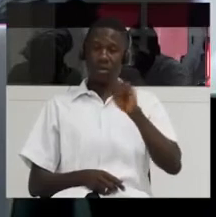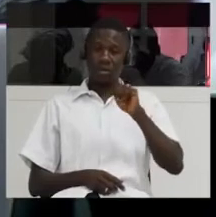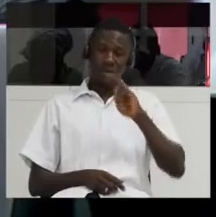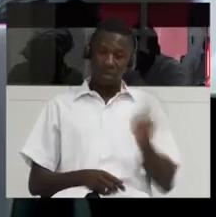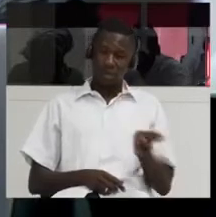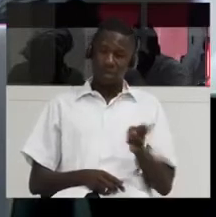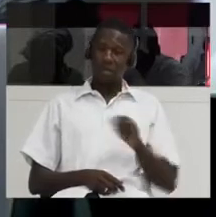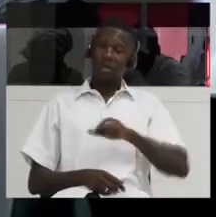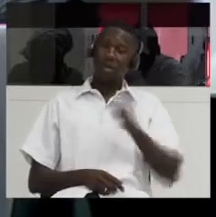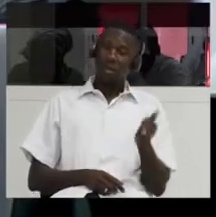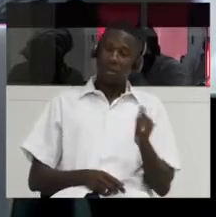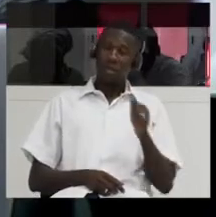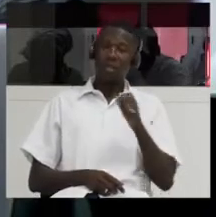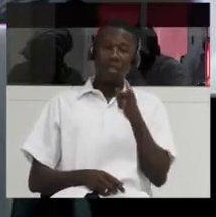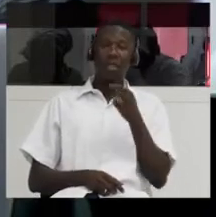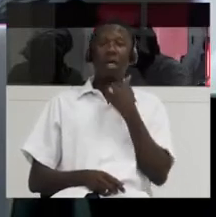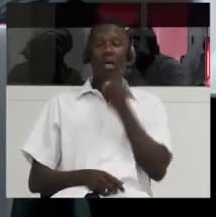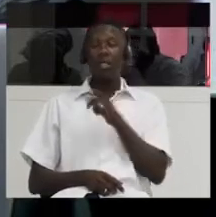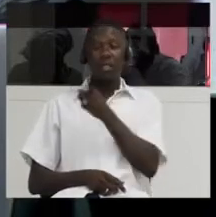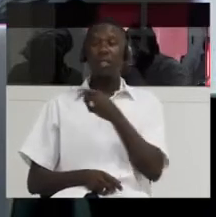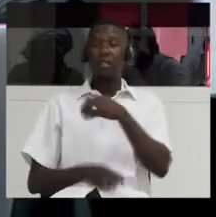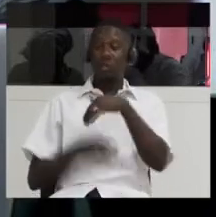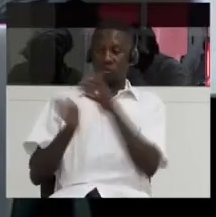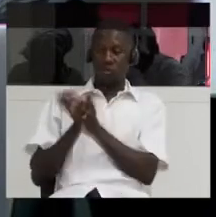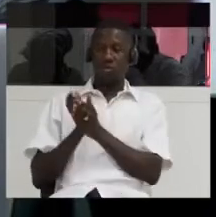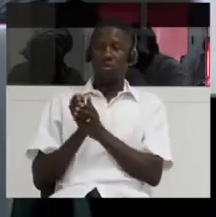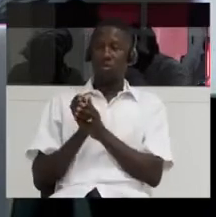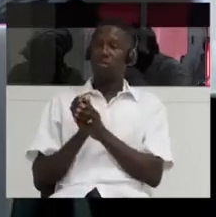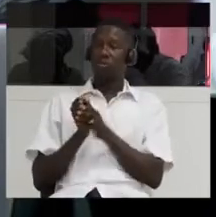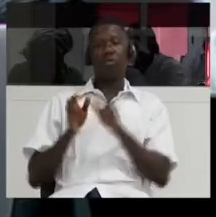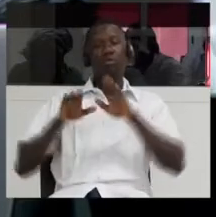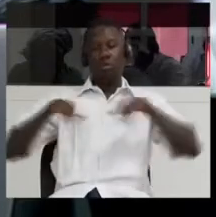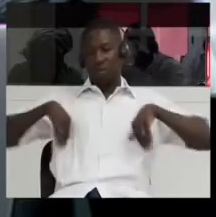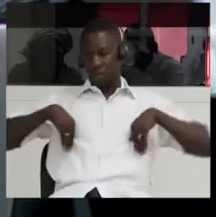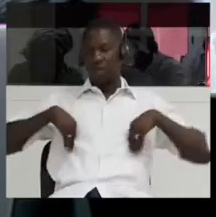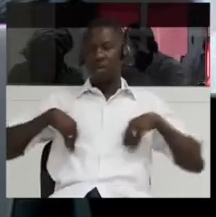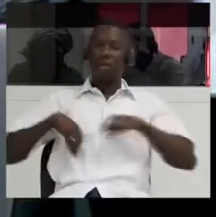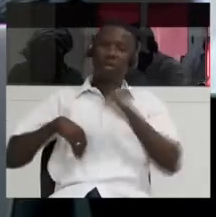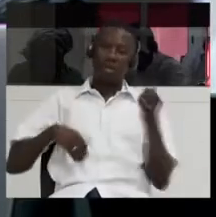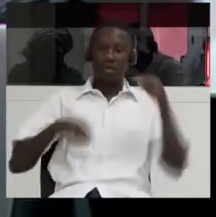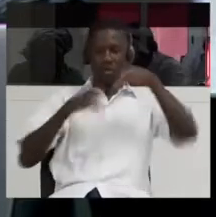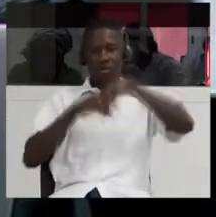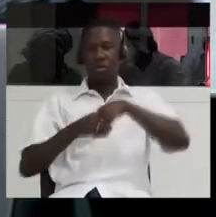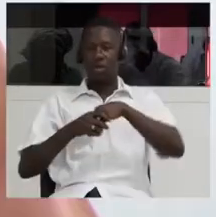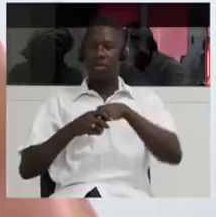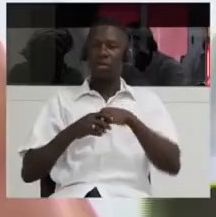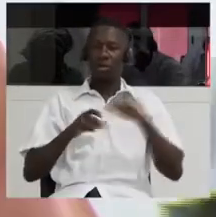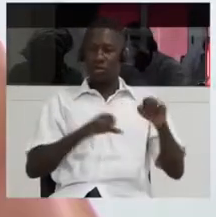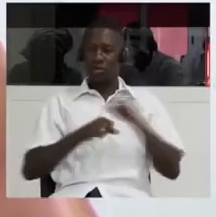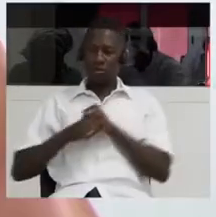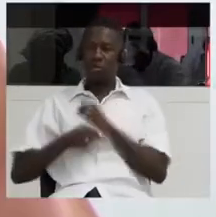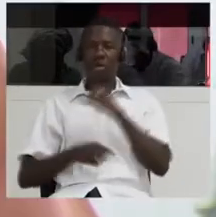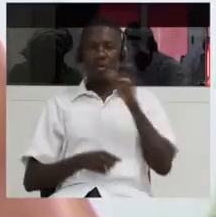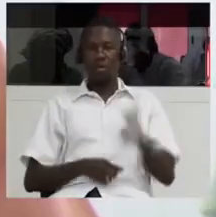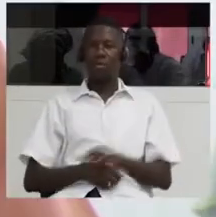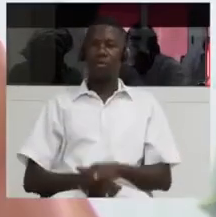men to surrender and join the coupist. No mention of Lamin Senghore